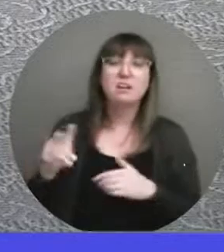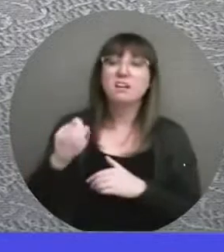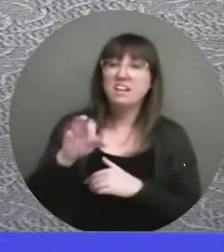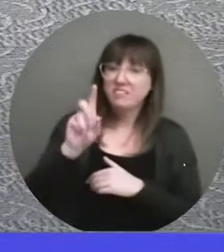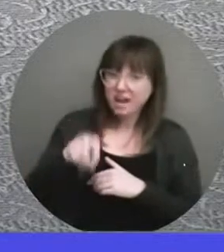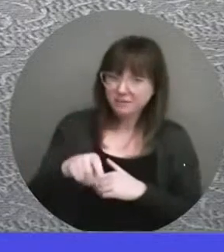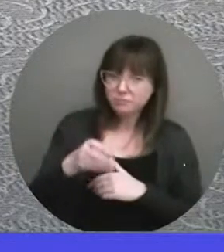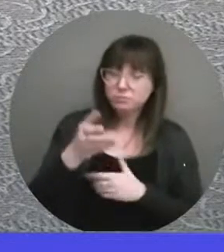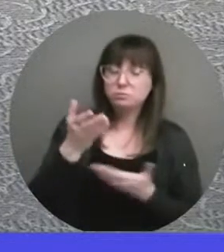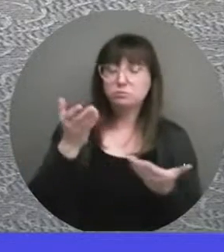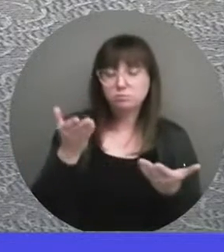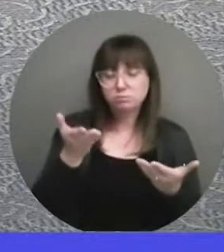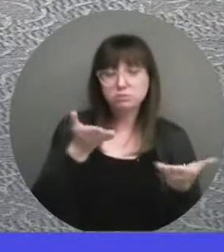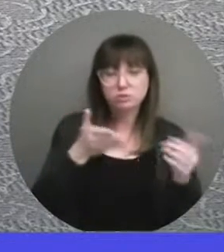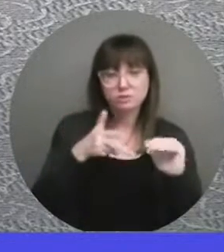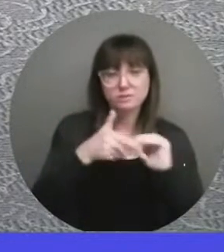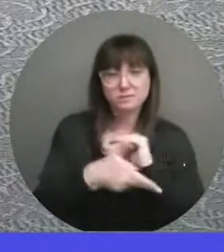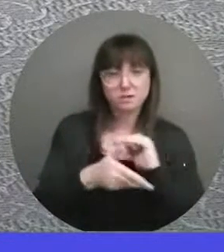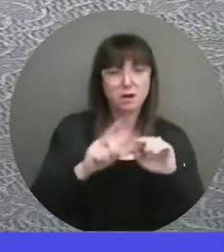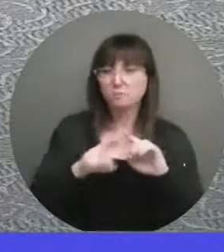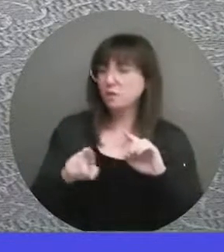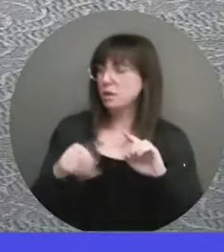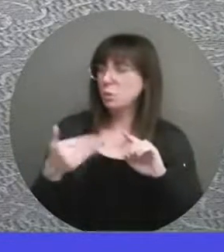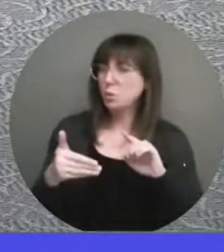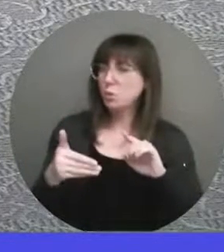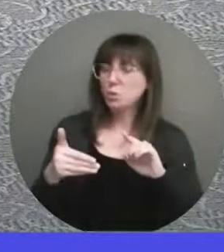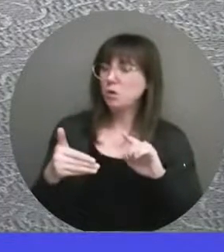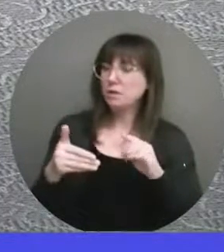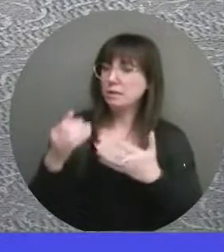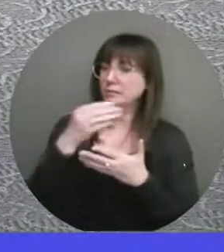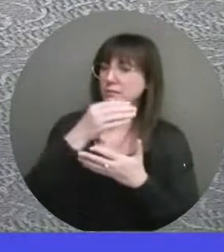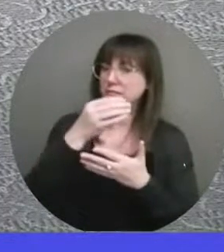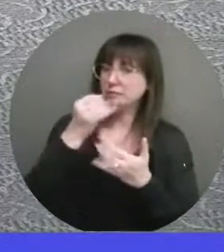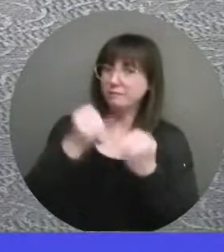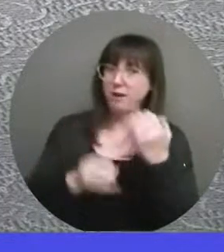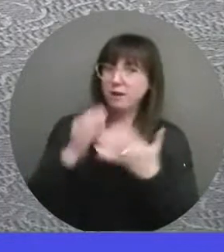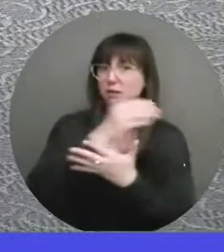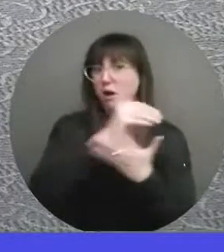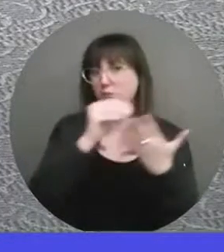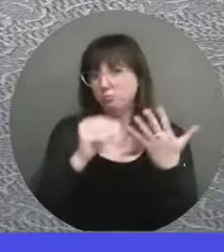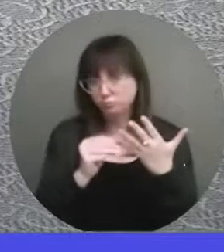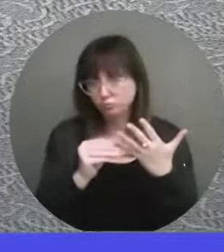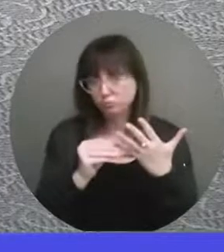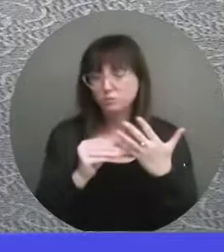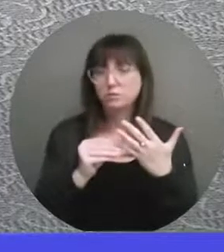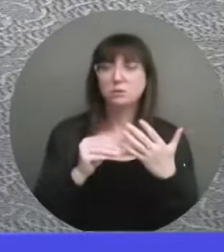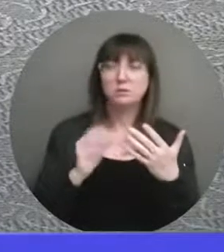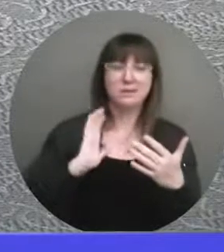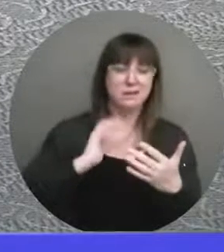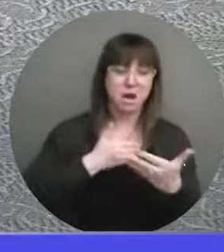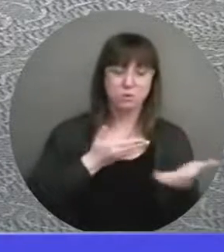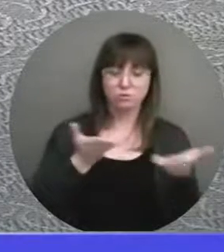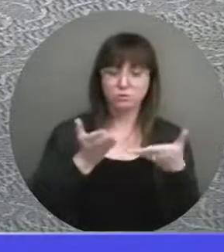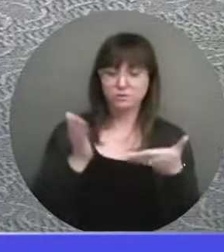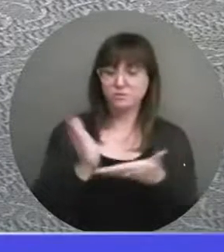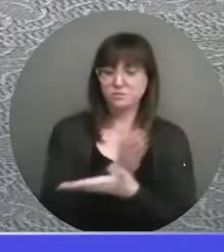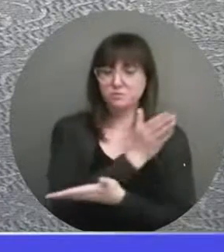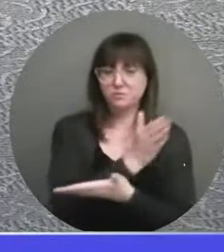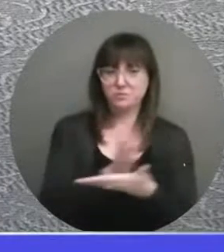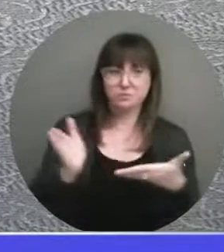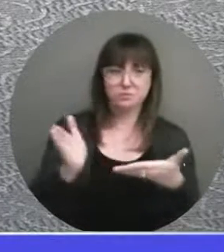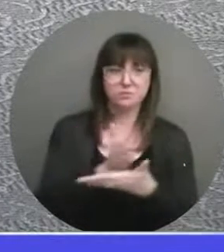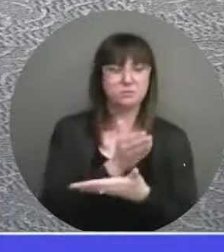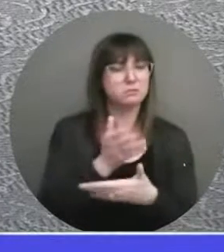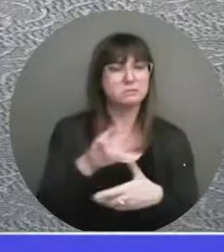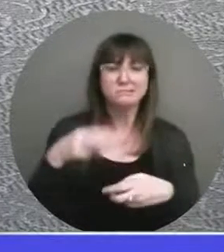probably the most difficult choice council's going to have to make, because if you look at our range of services, that choice is really tough when you're